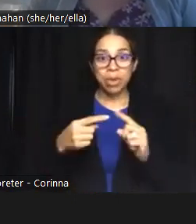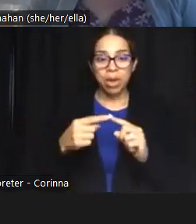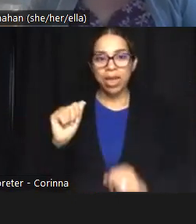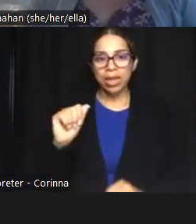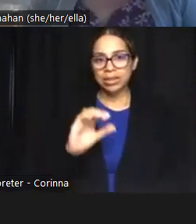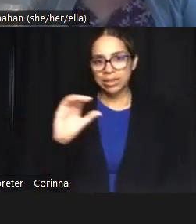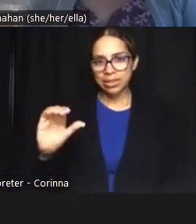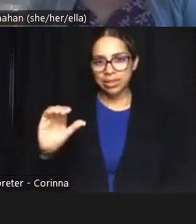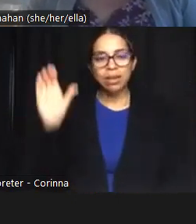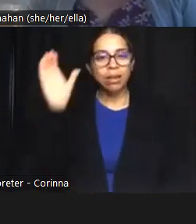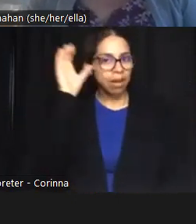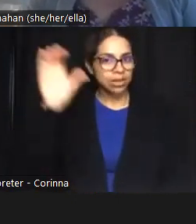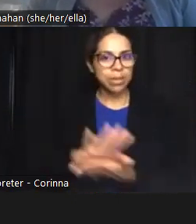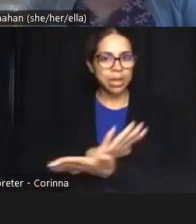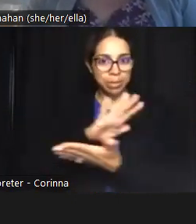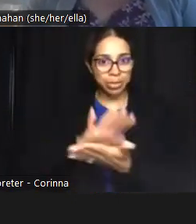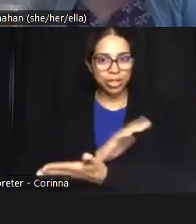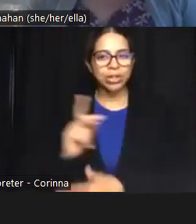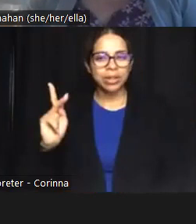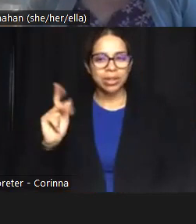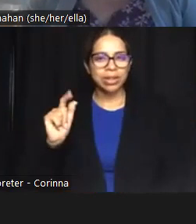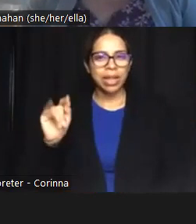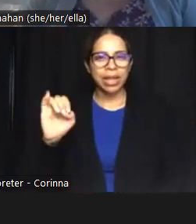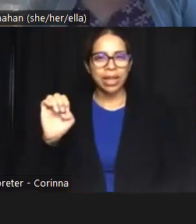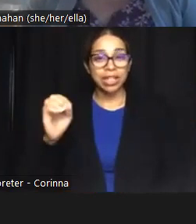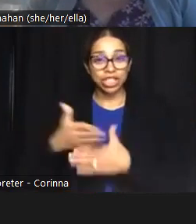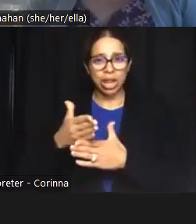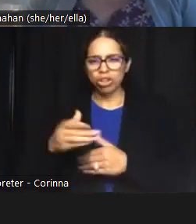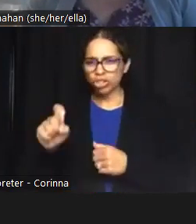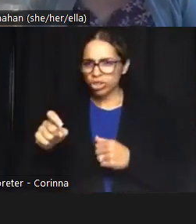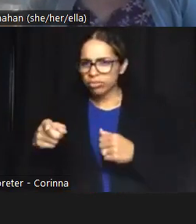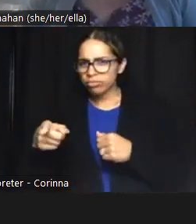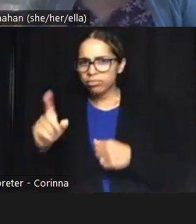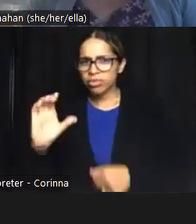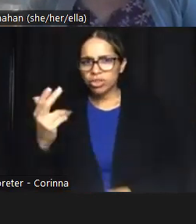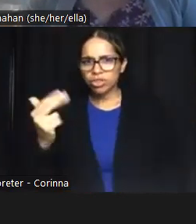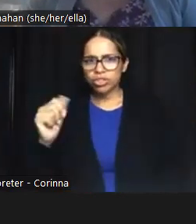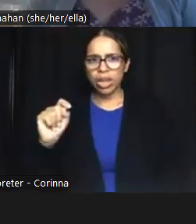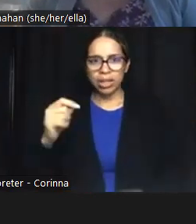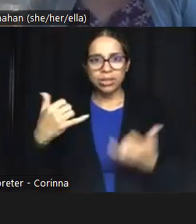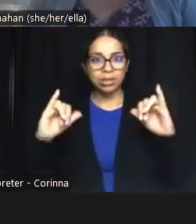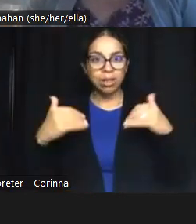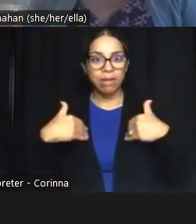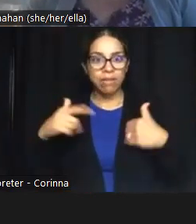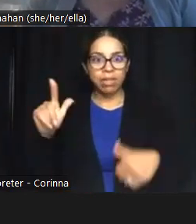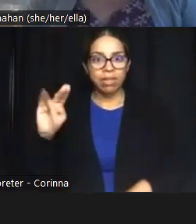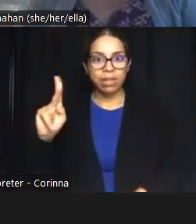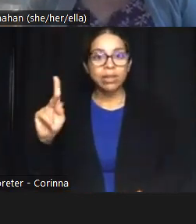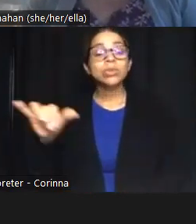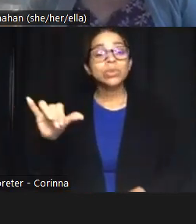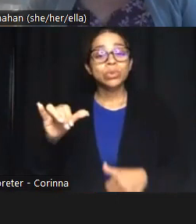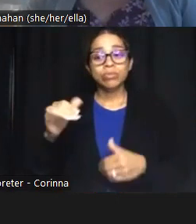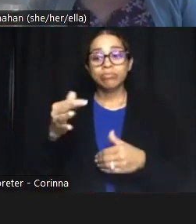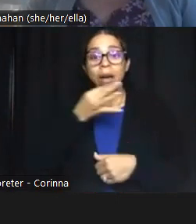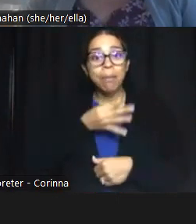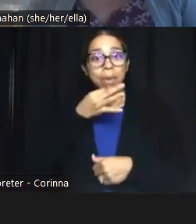concept paper that Katie shared. The link should still be in the chat. And then the upcoming stakeholder meetings that they're holding,